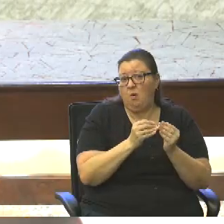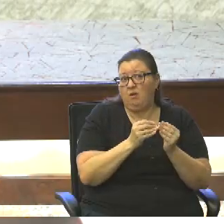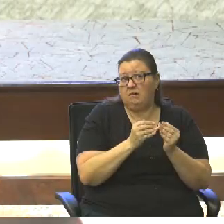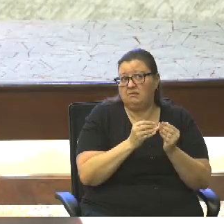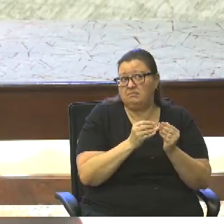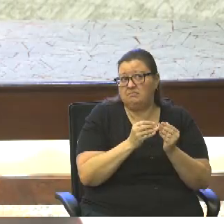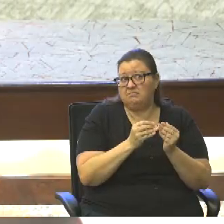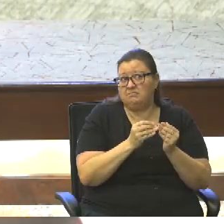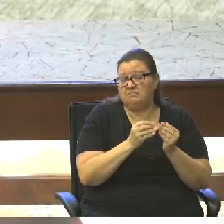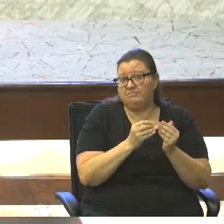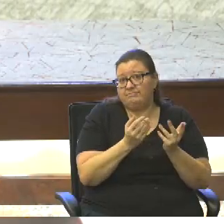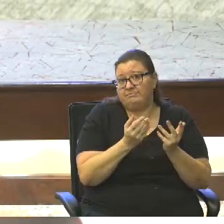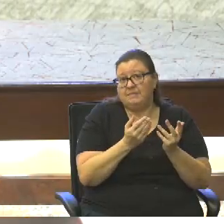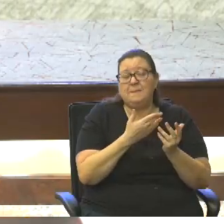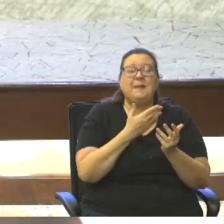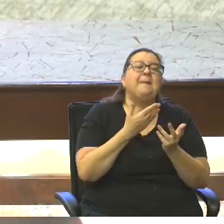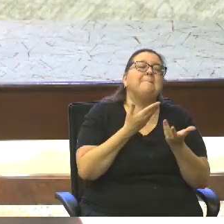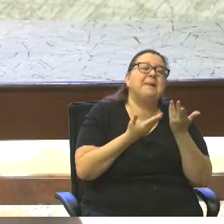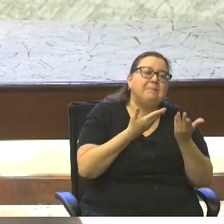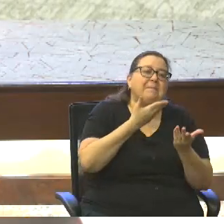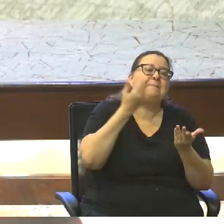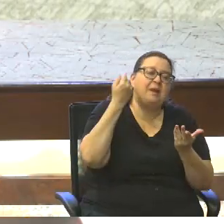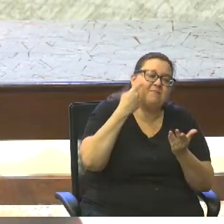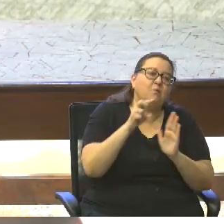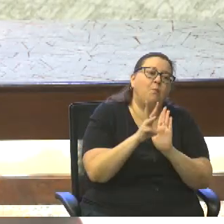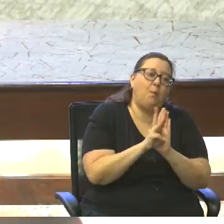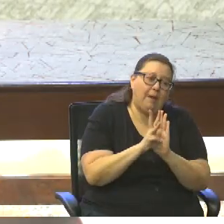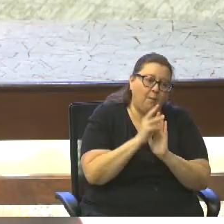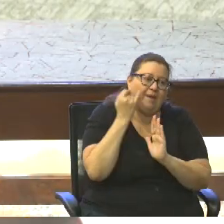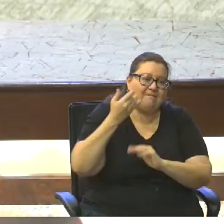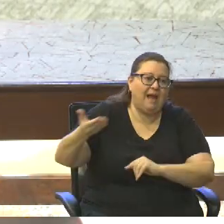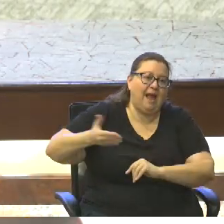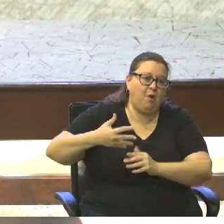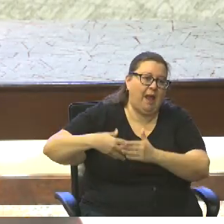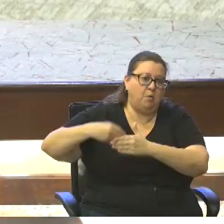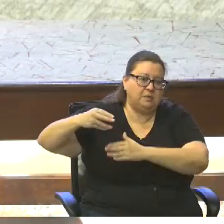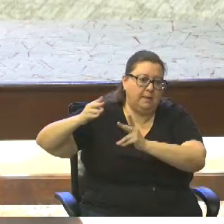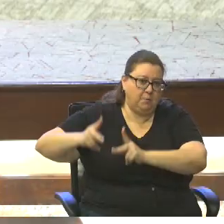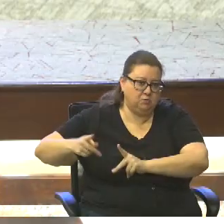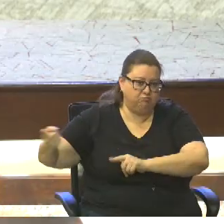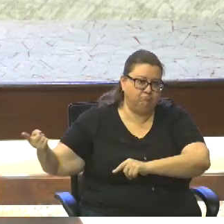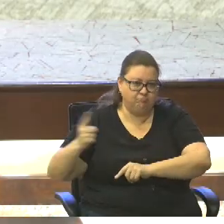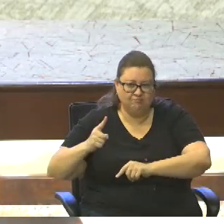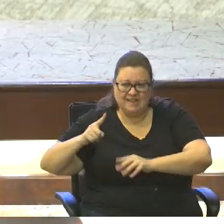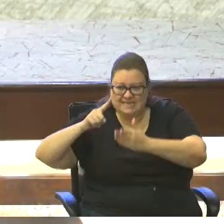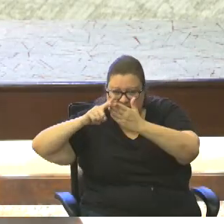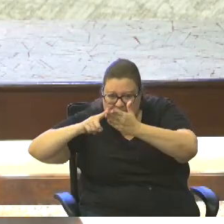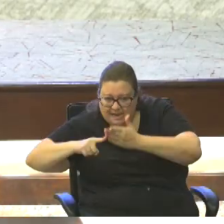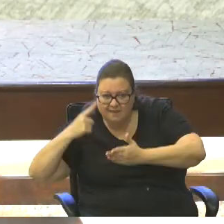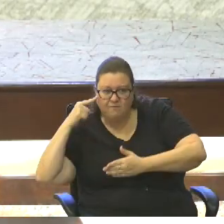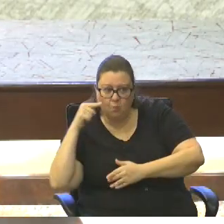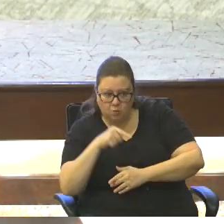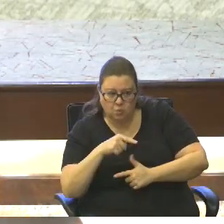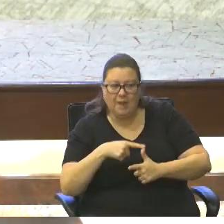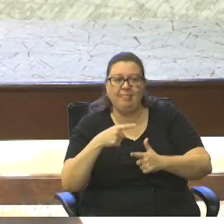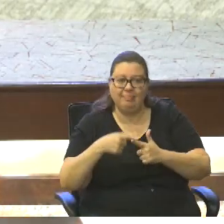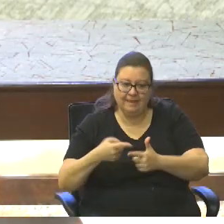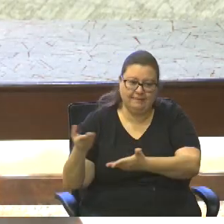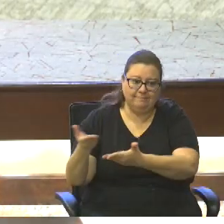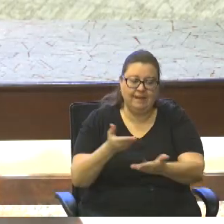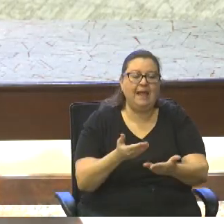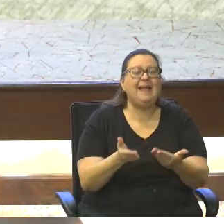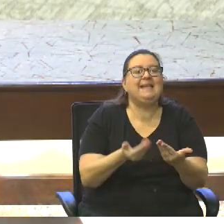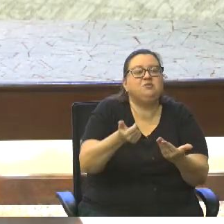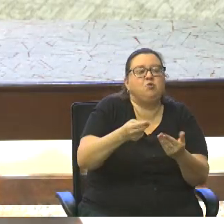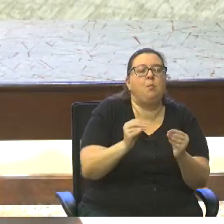information if you had an outside consulting firm that specializes in these things to go out and conduct that study for you. It makes it a